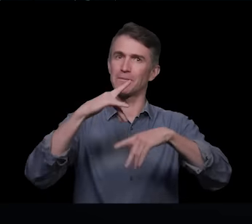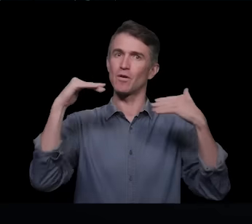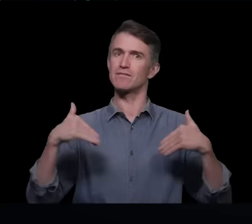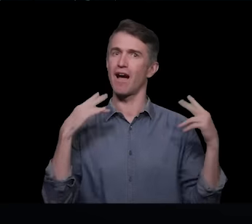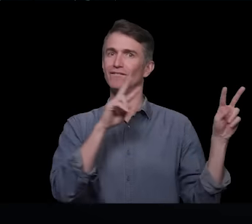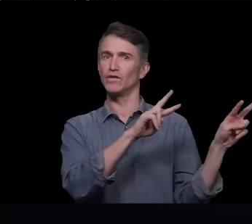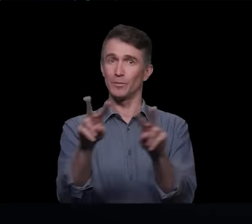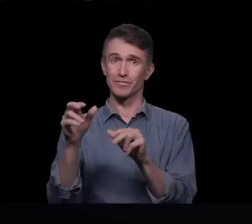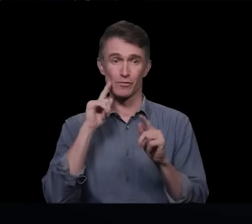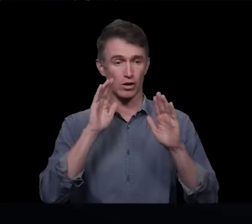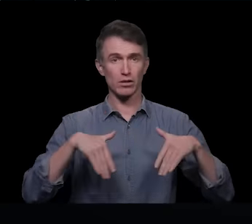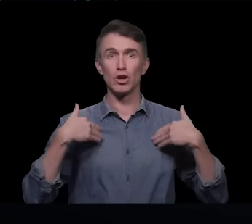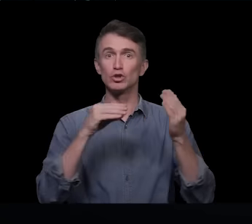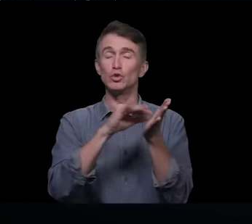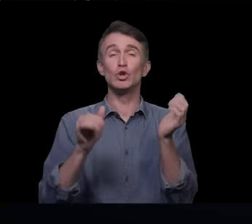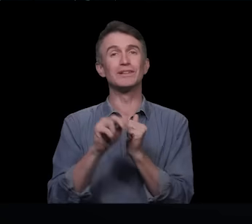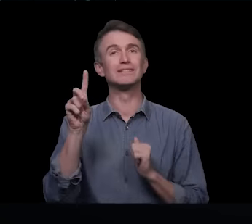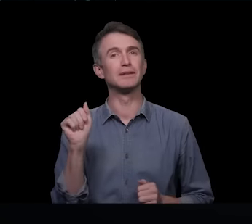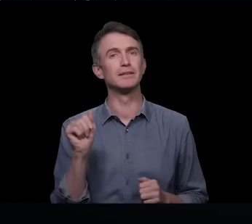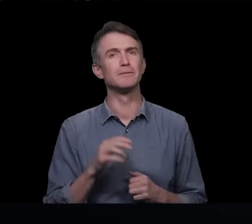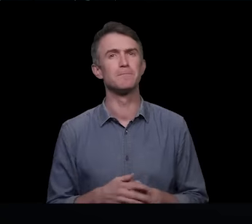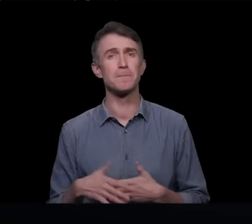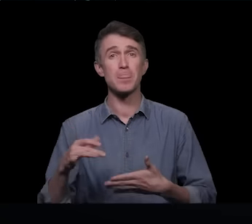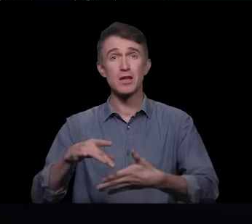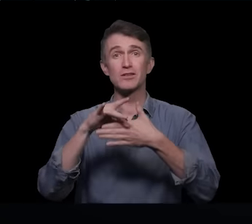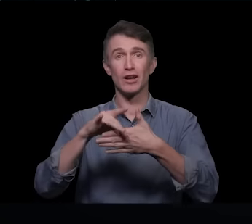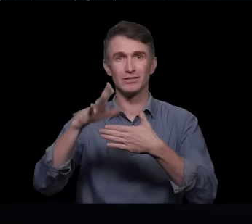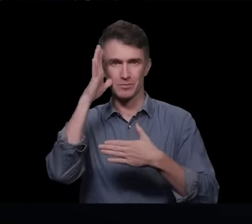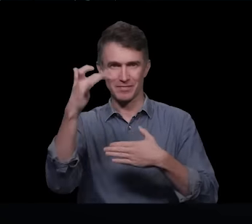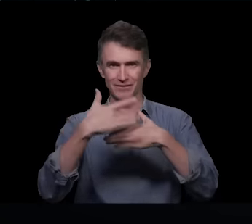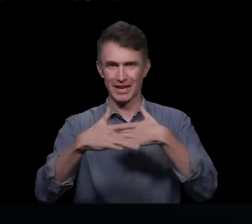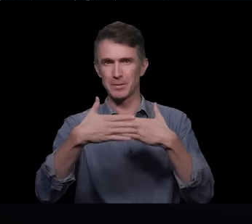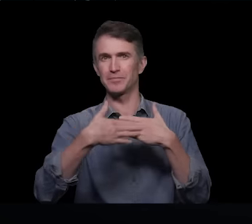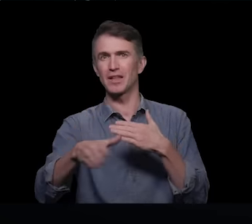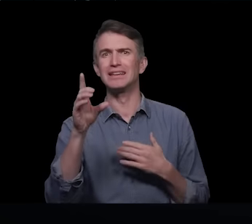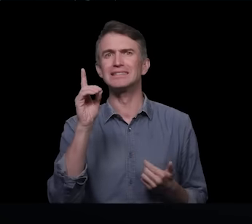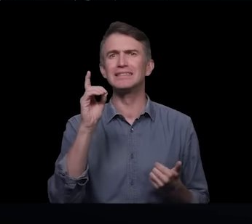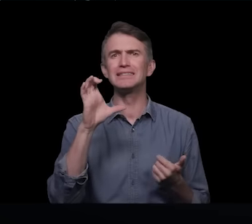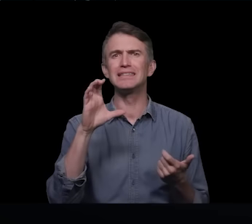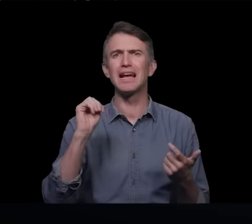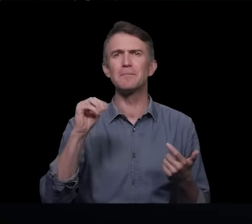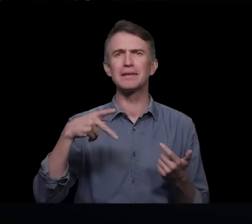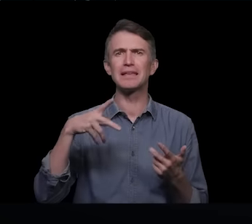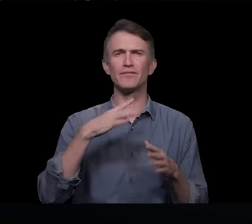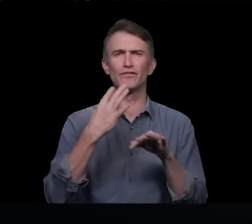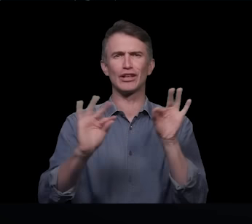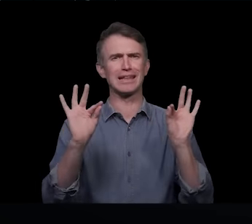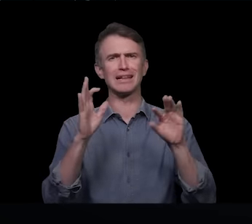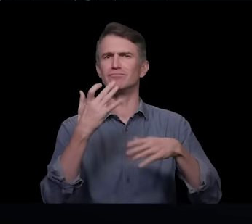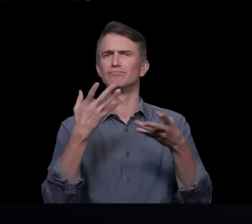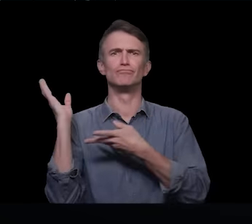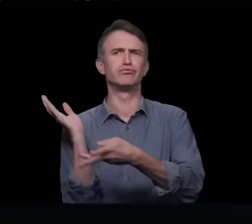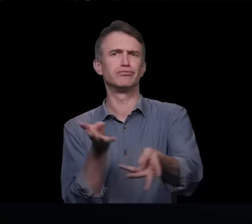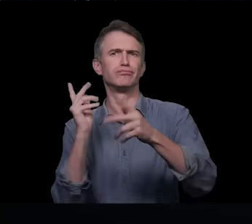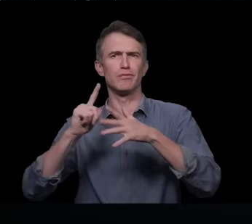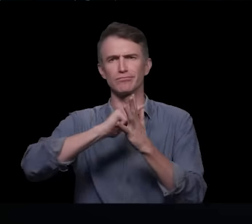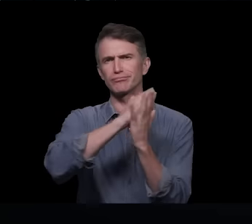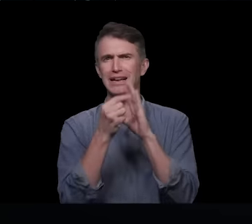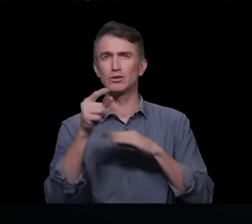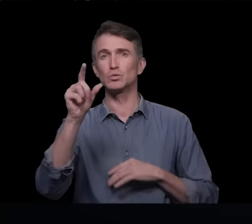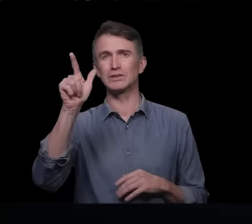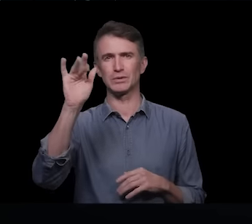viewers and students with disabilities. This content will be available on the DCMP's free streaming services on a rolling